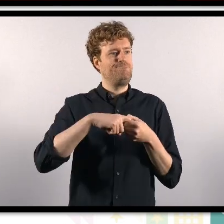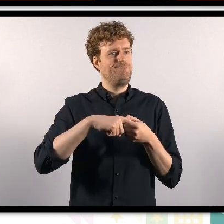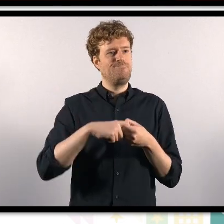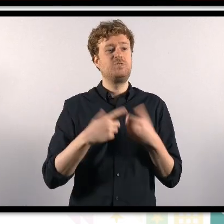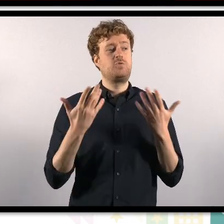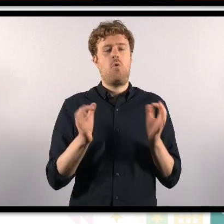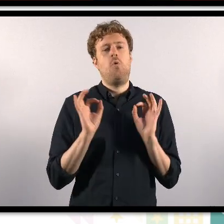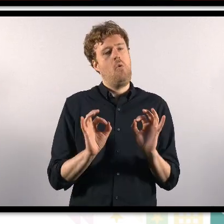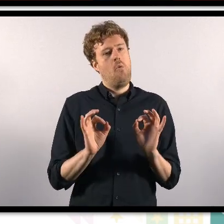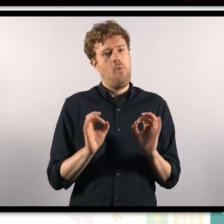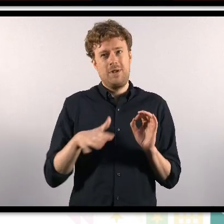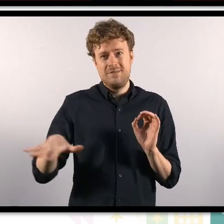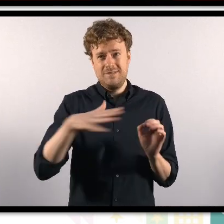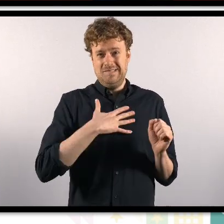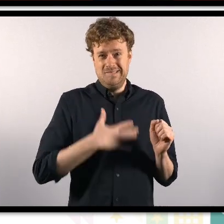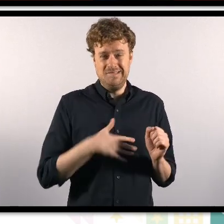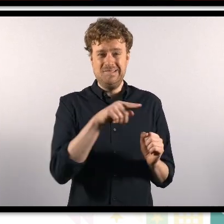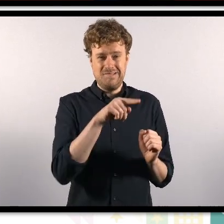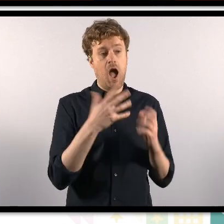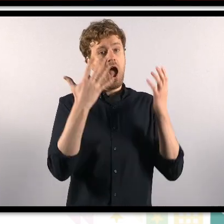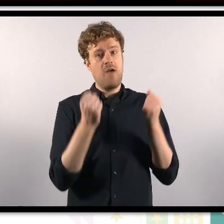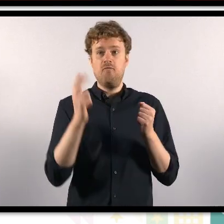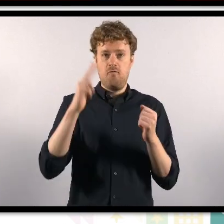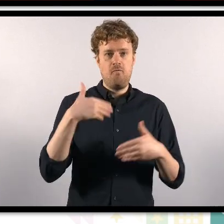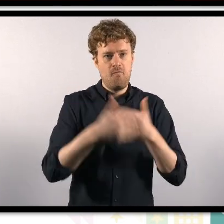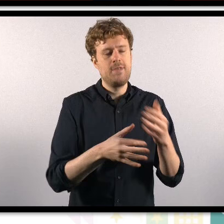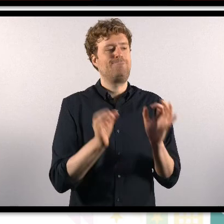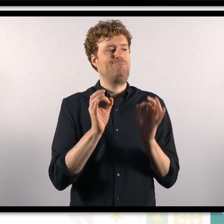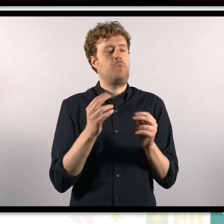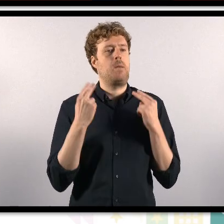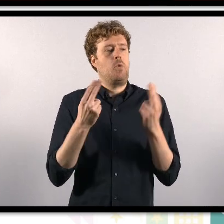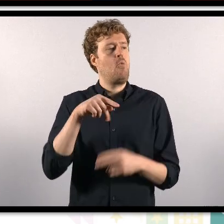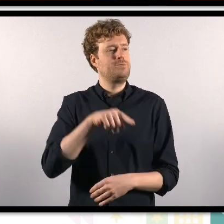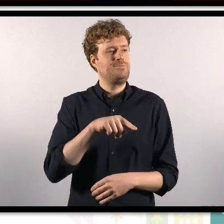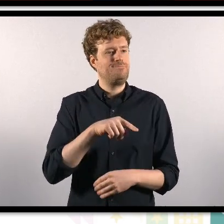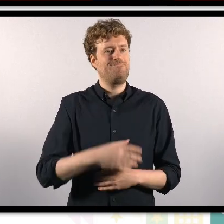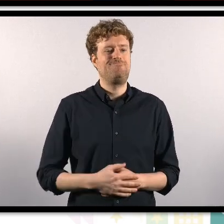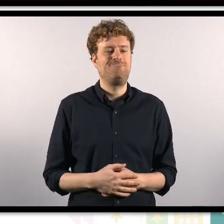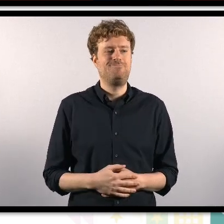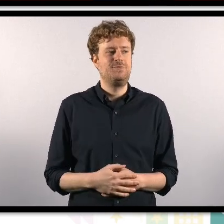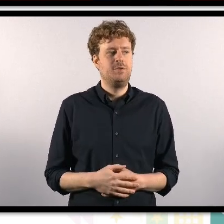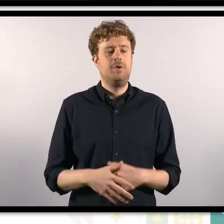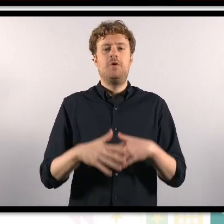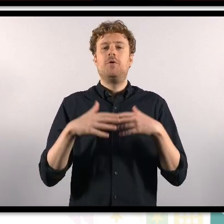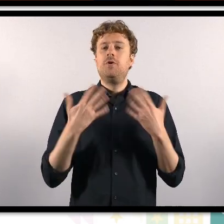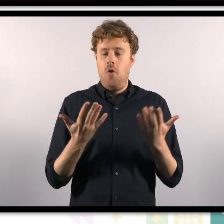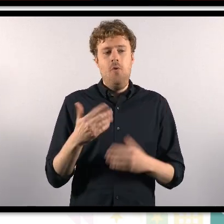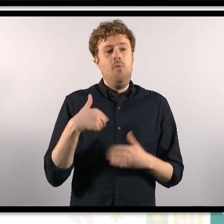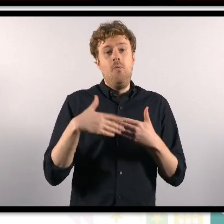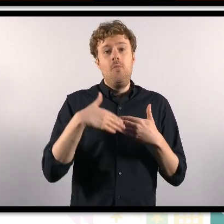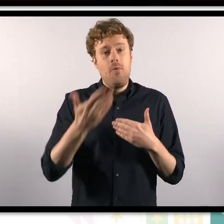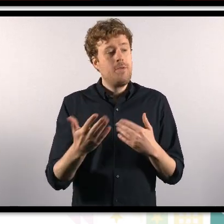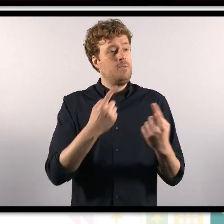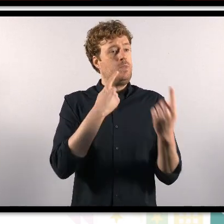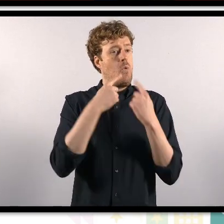of CNCF, and I'm very excited about a kind of a new initiative that we've been working on together that very much is